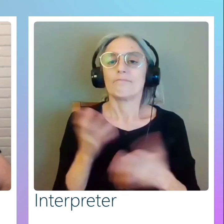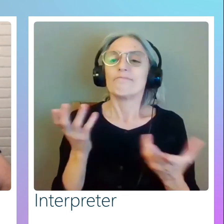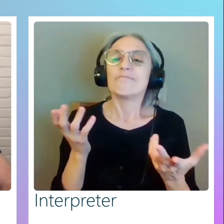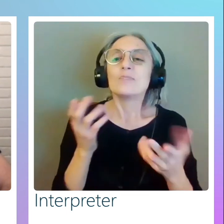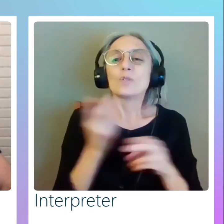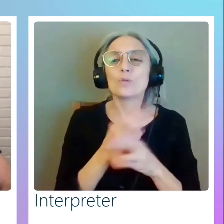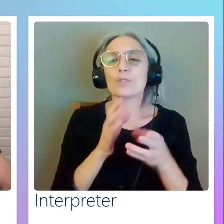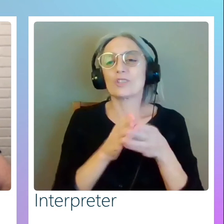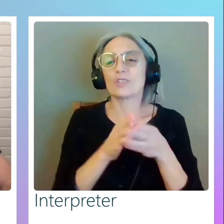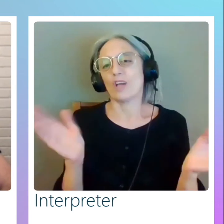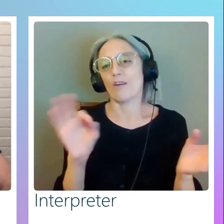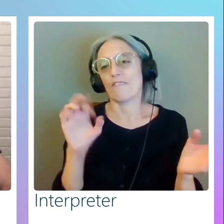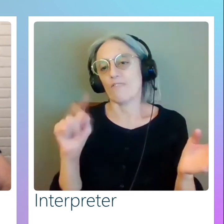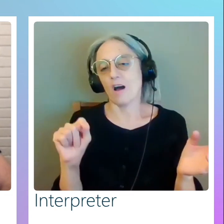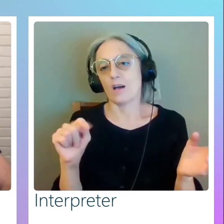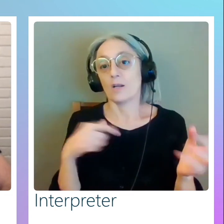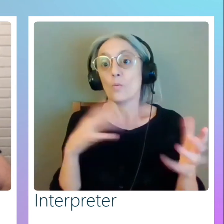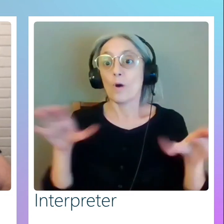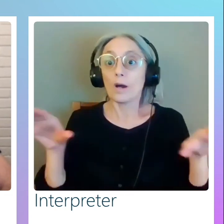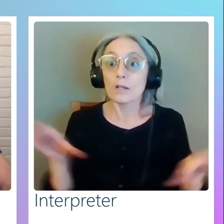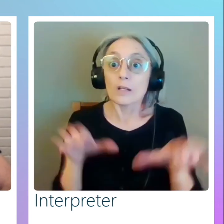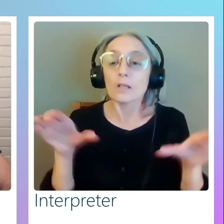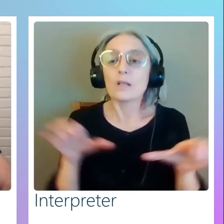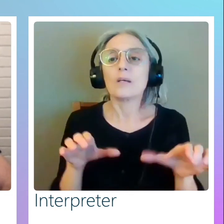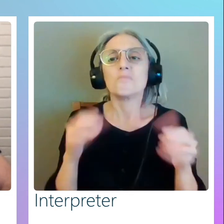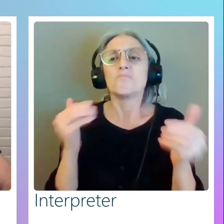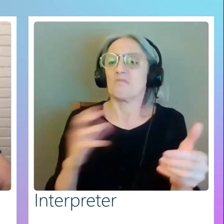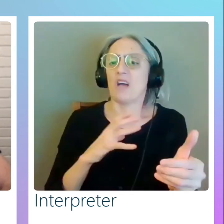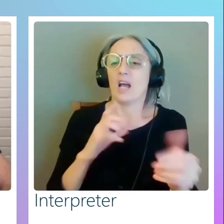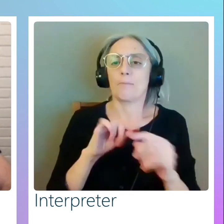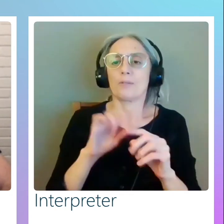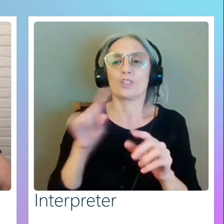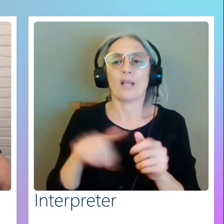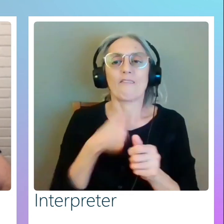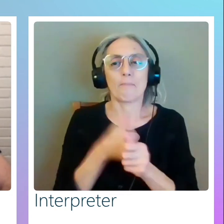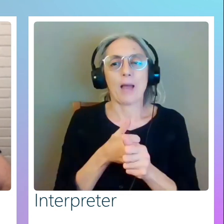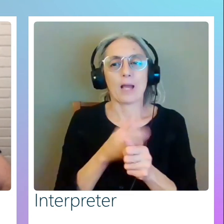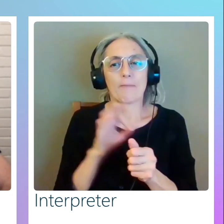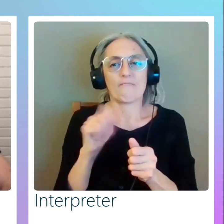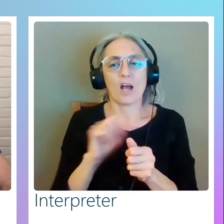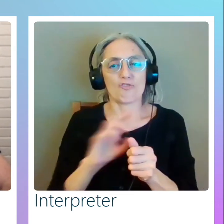for it, but always have a backup. Always have a backup font ready